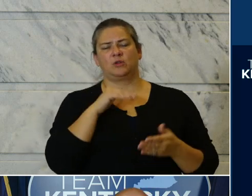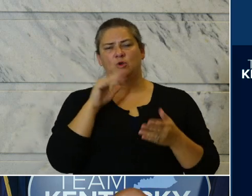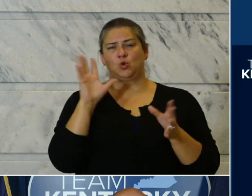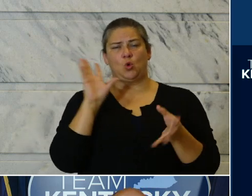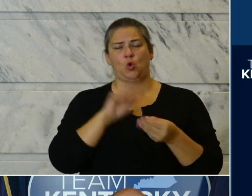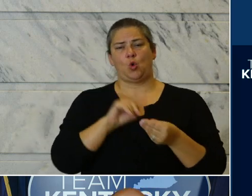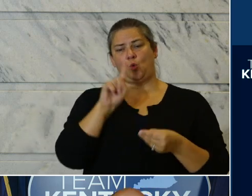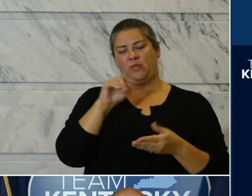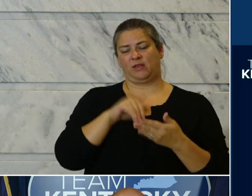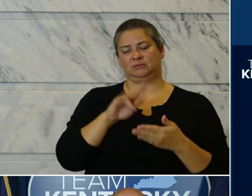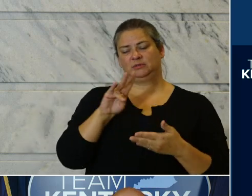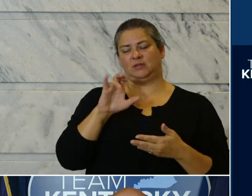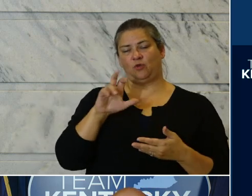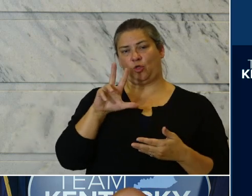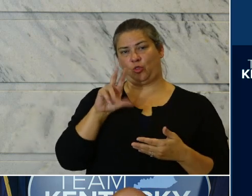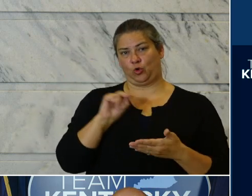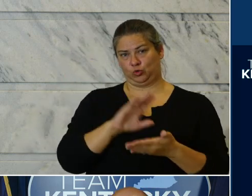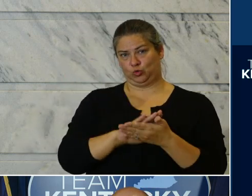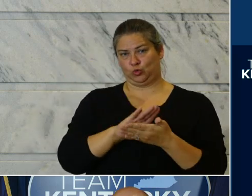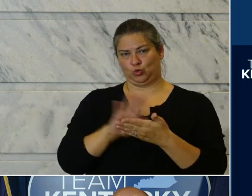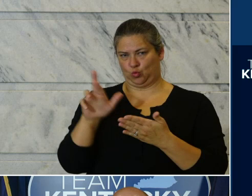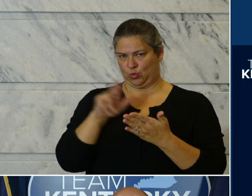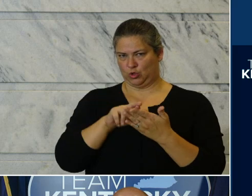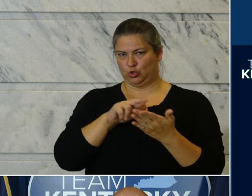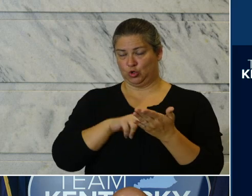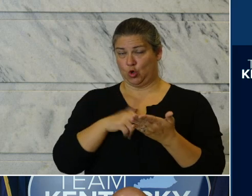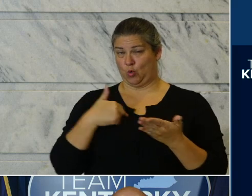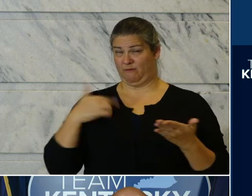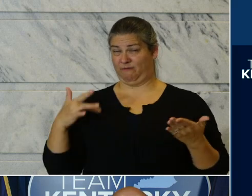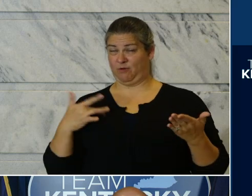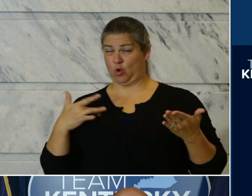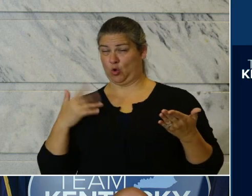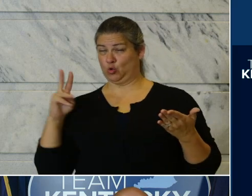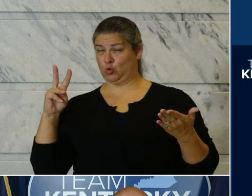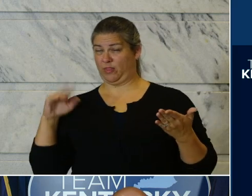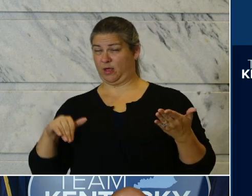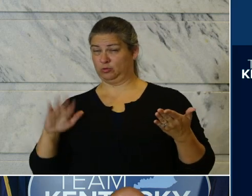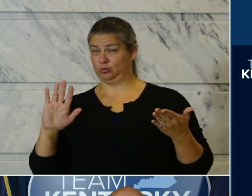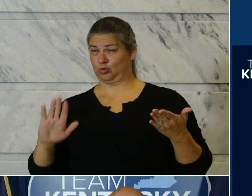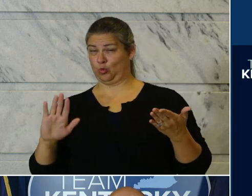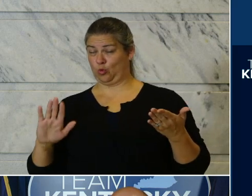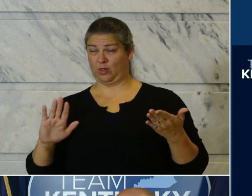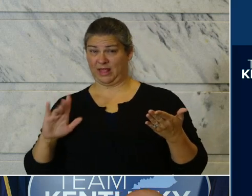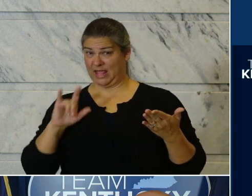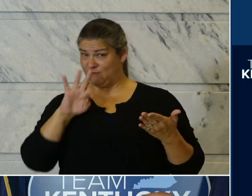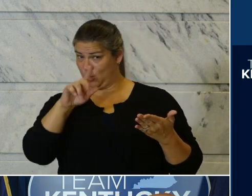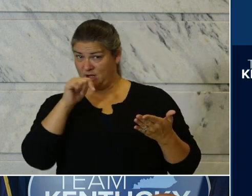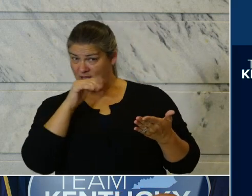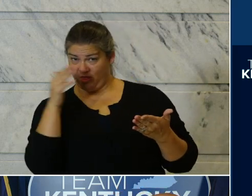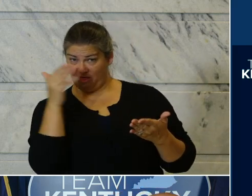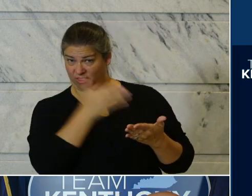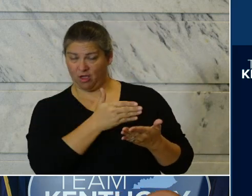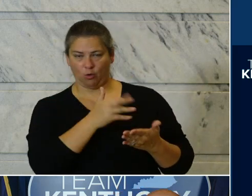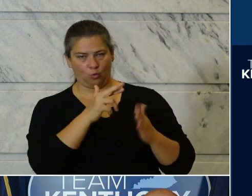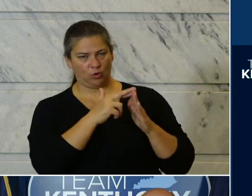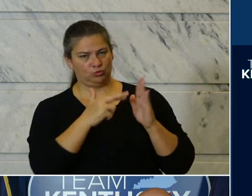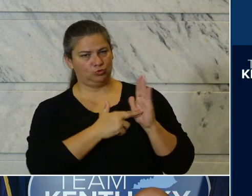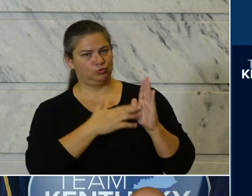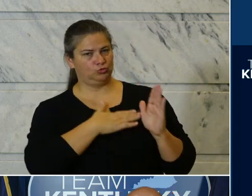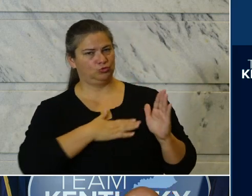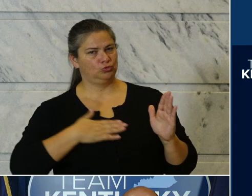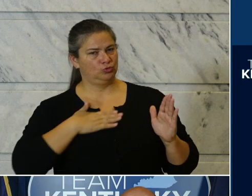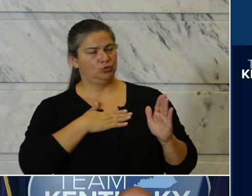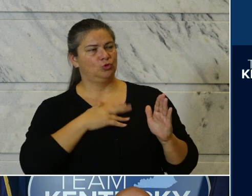1,730 schools who are registered in the dashboard. We think there's around 2,000. So if you're not in the dashboard, please register. So there's an email address you can go